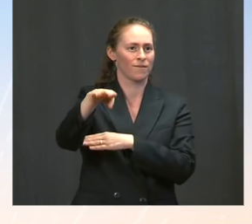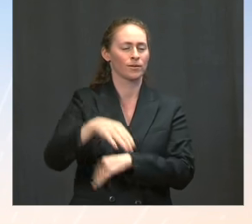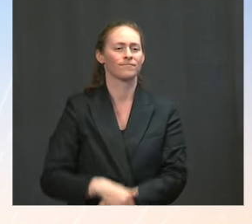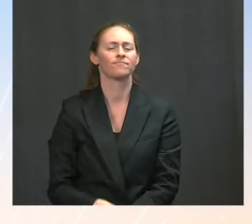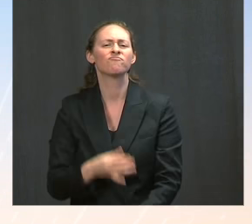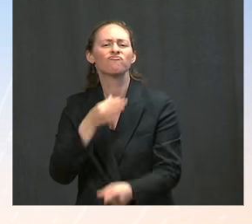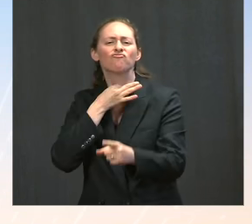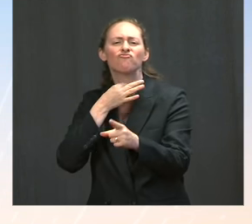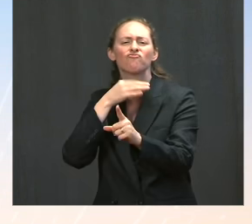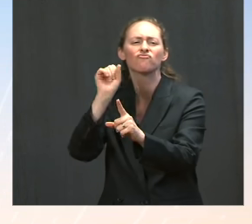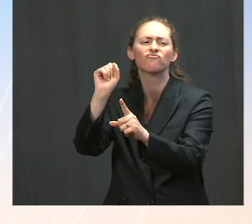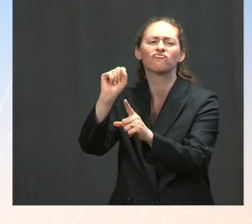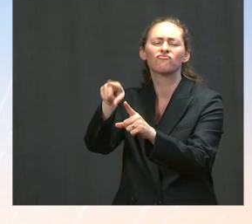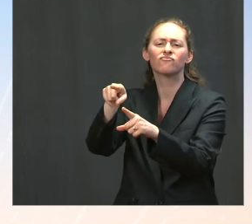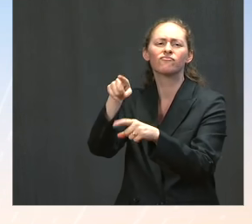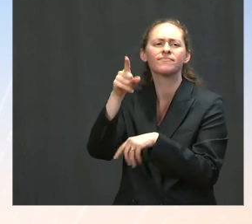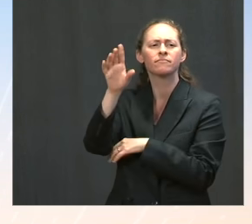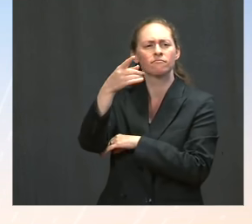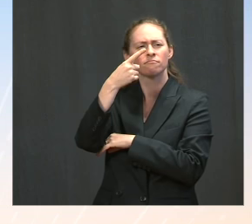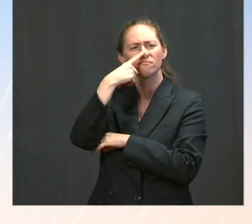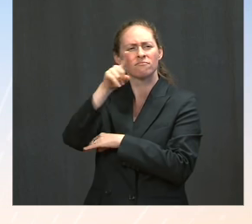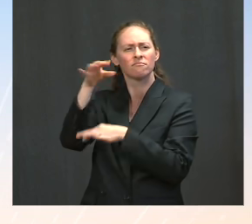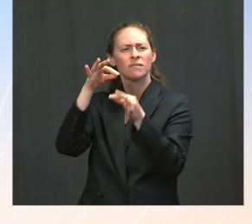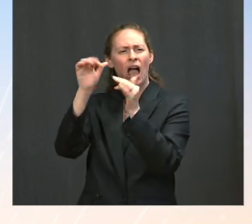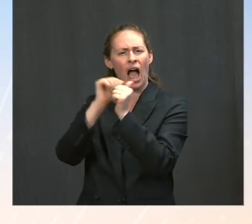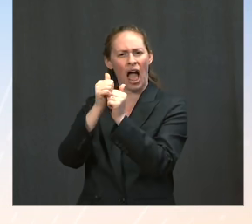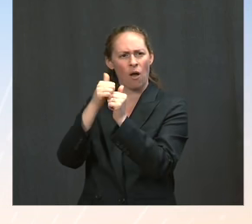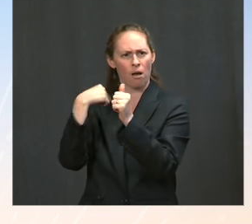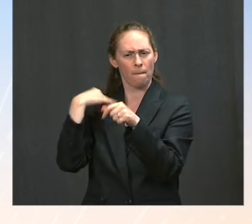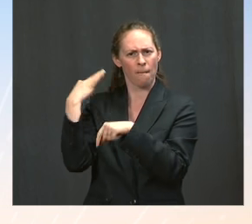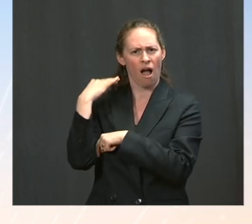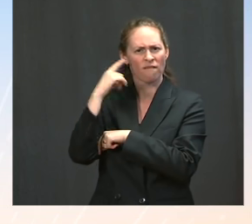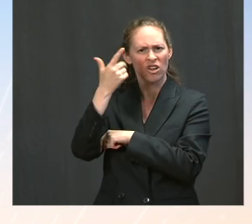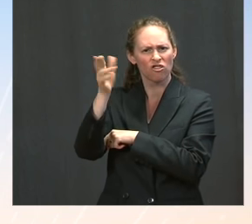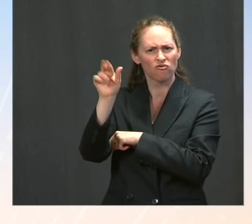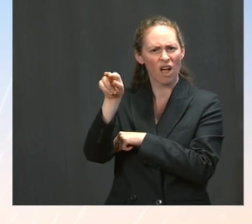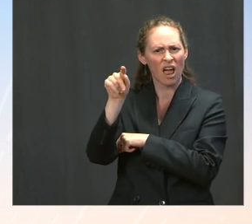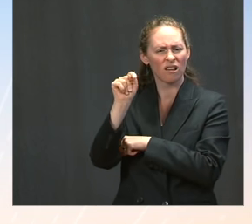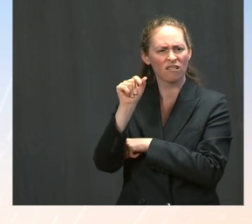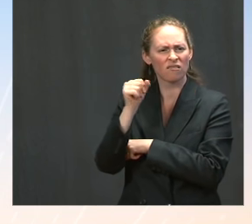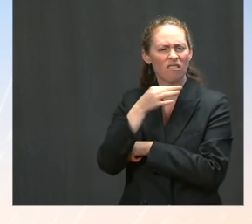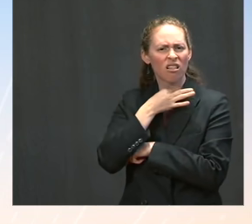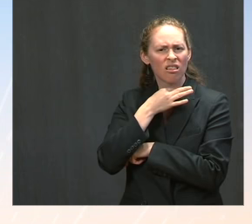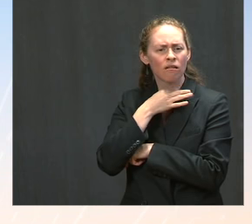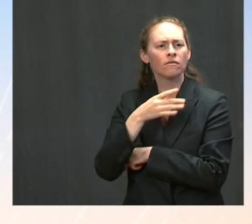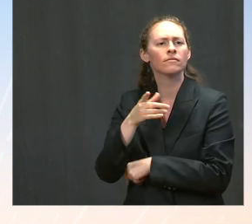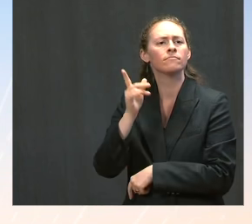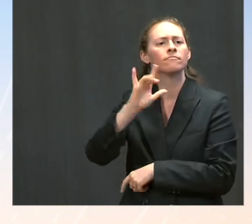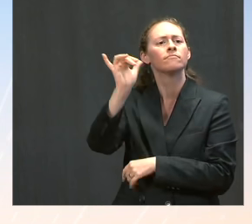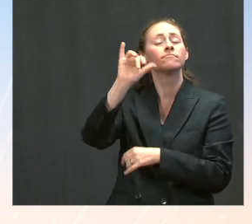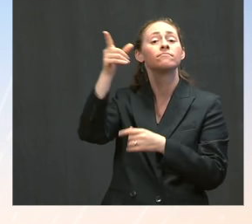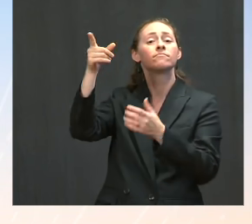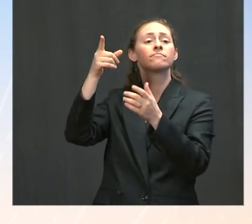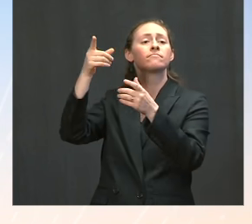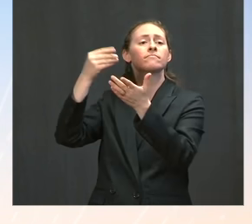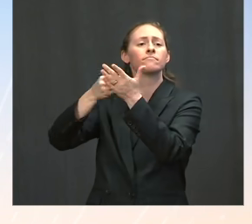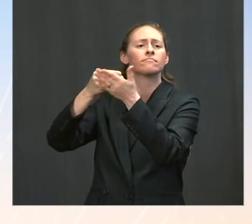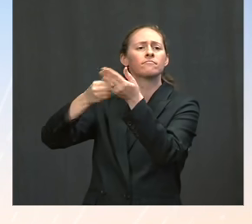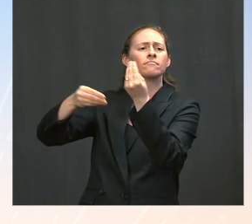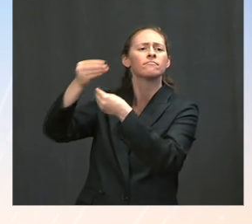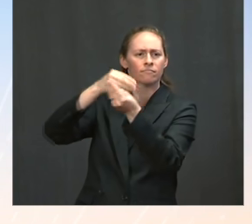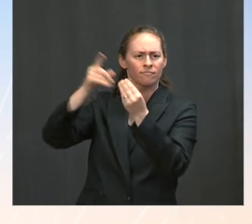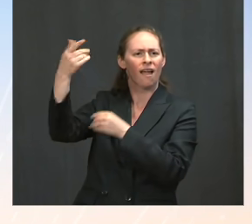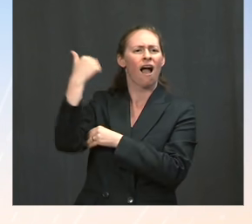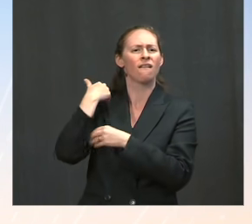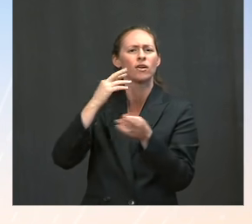people can apply for these grants? And two, on a separate topic, the Commerce Department has a supply chain advisory committee. Can you give us